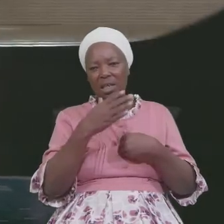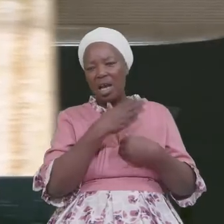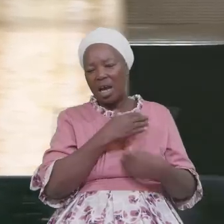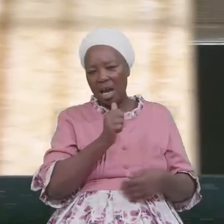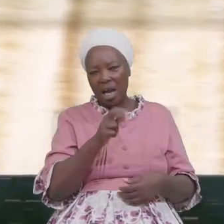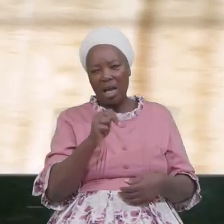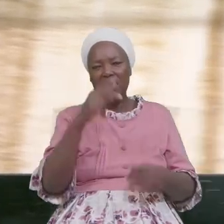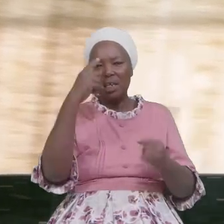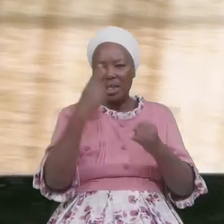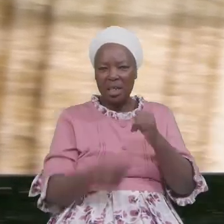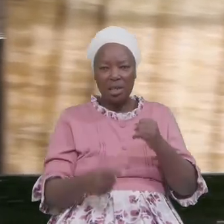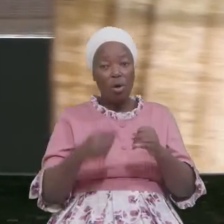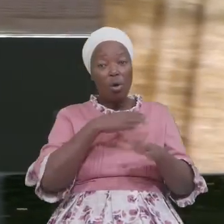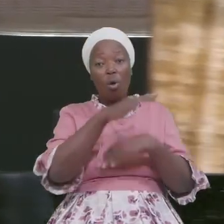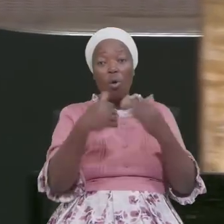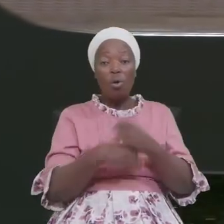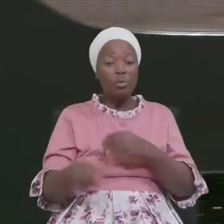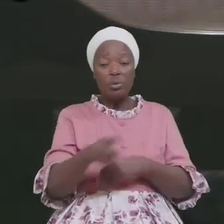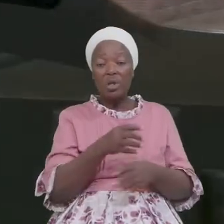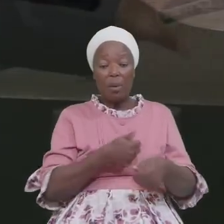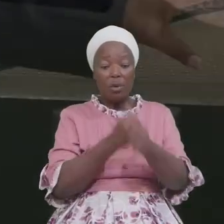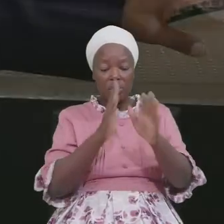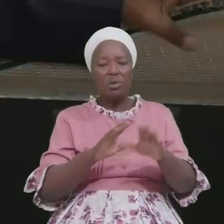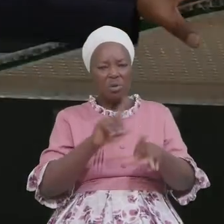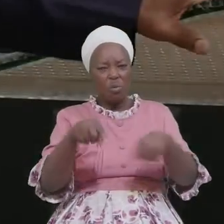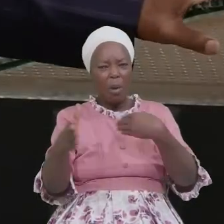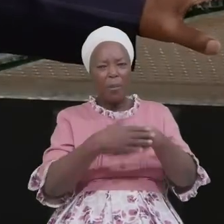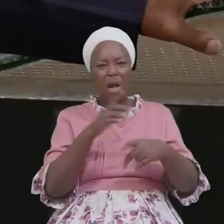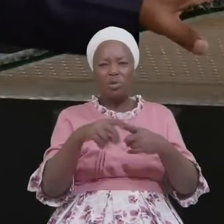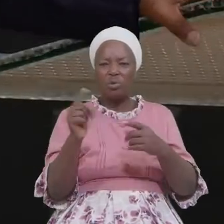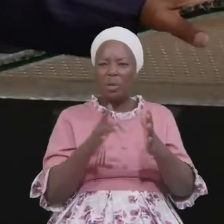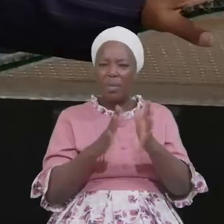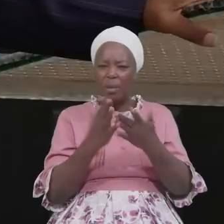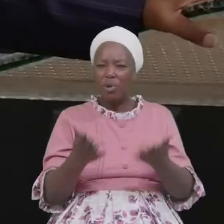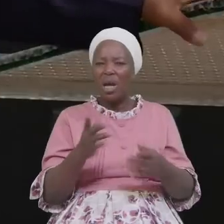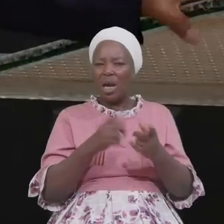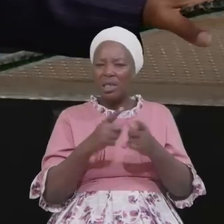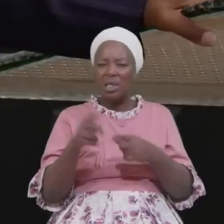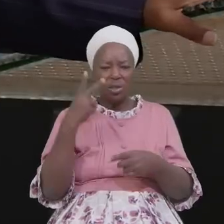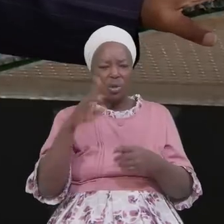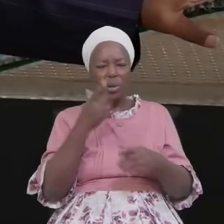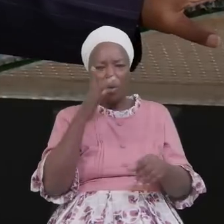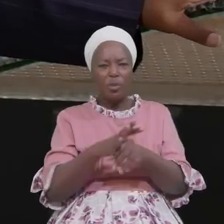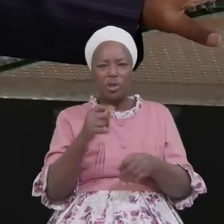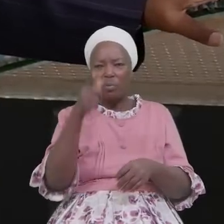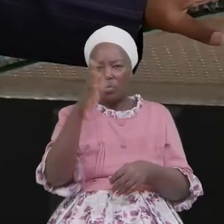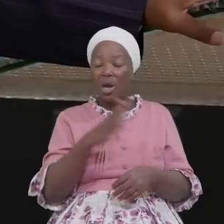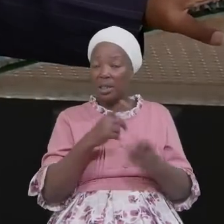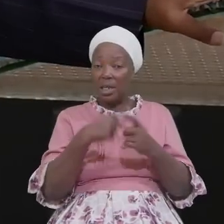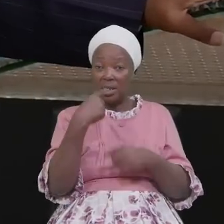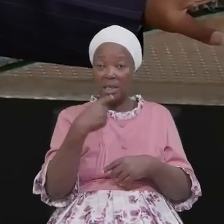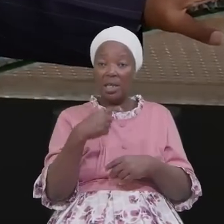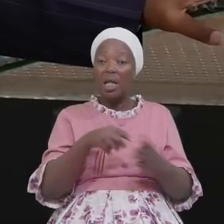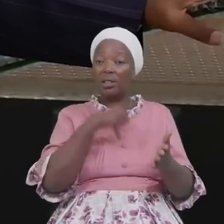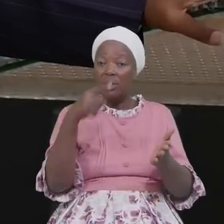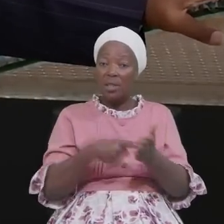end. All those apostles, they went back to the Bible. They went back and they saw the promises of God, and they said, this